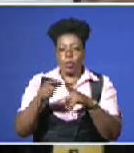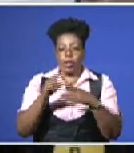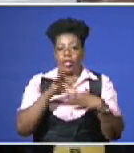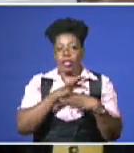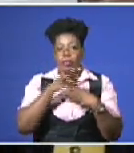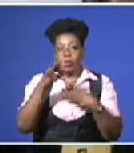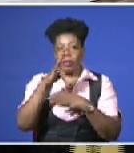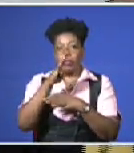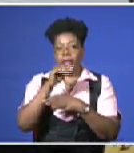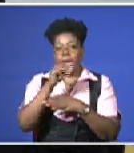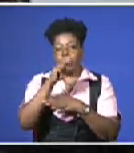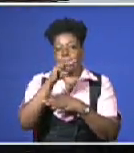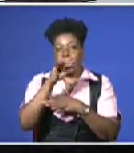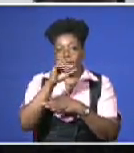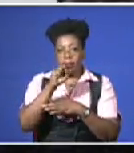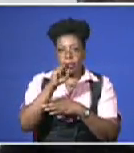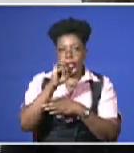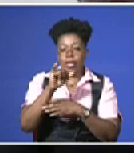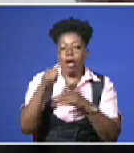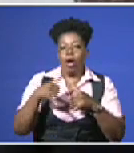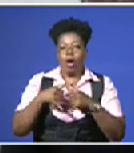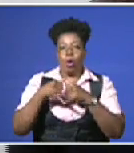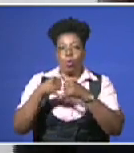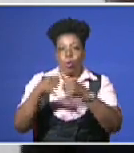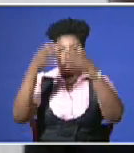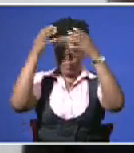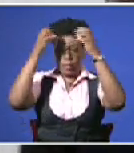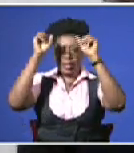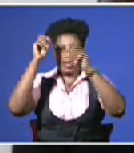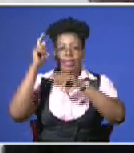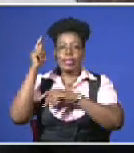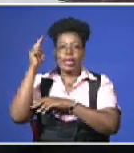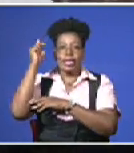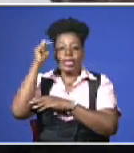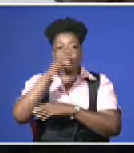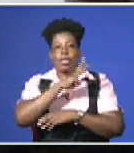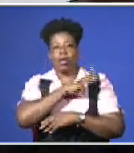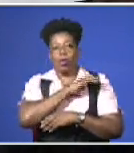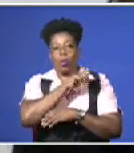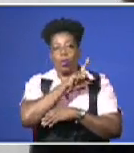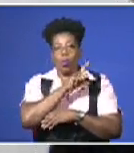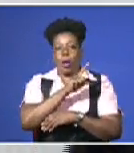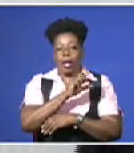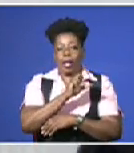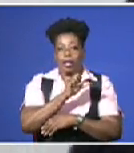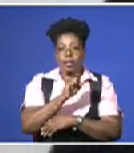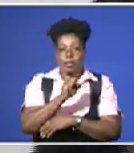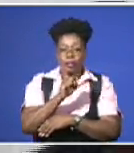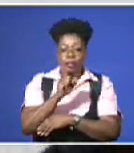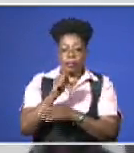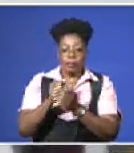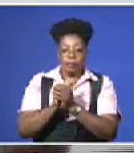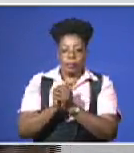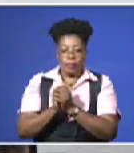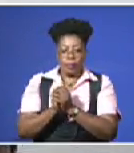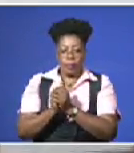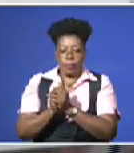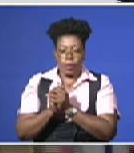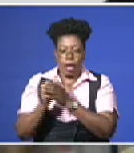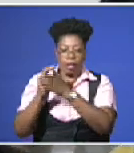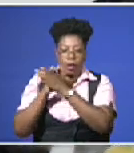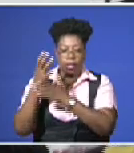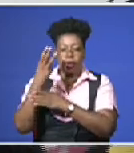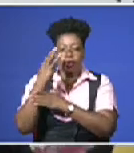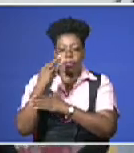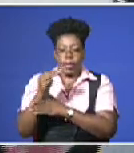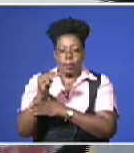of B.A.M.S.I Award. Chairman and President of B.A.M.S.I, Tennyson Wells, lauded B.A.M.S.I's new focus on cash crops while